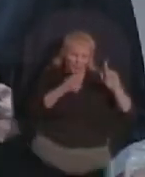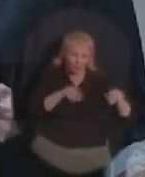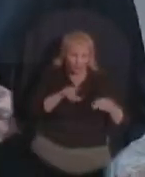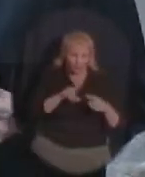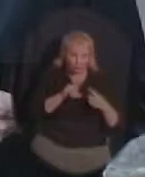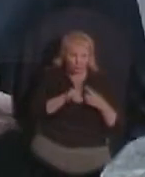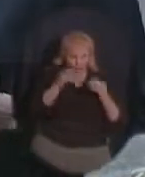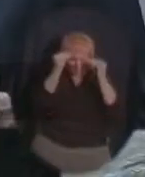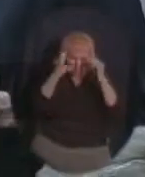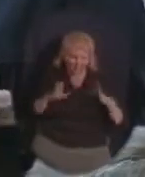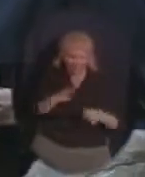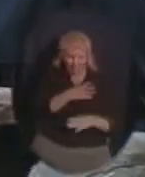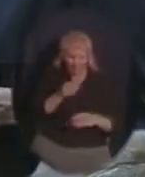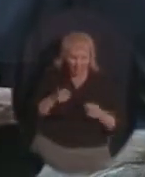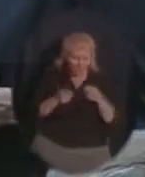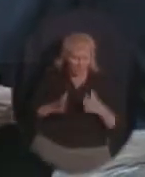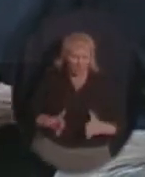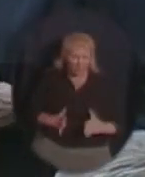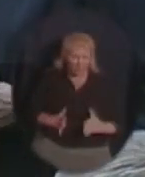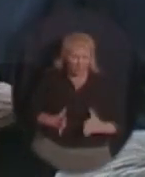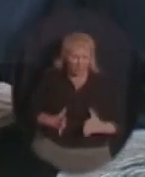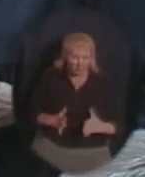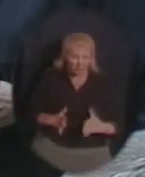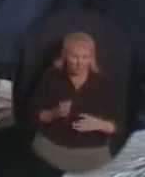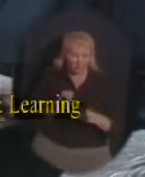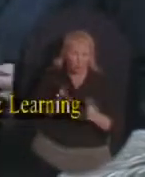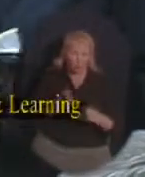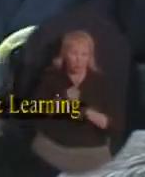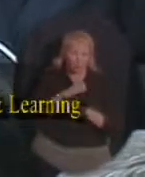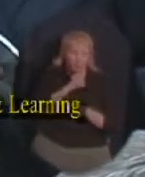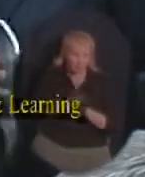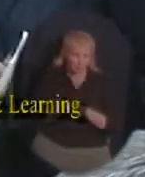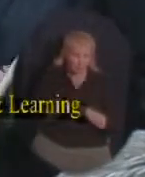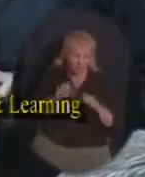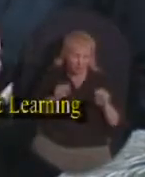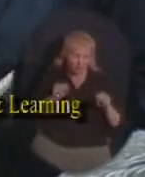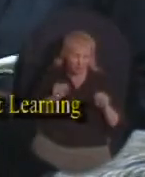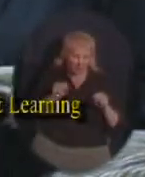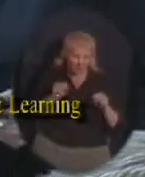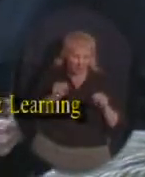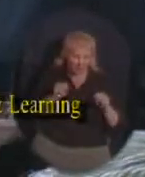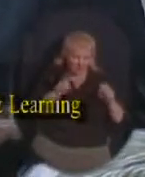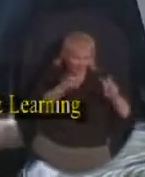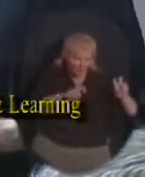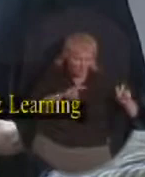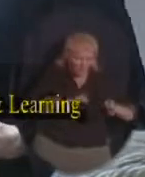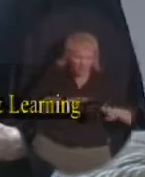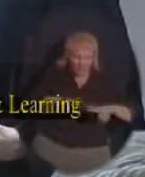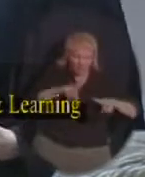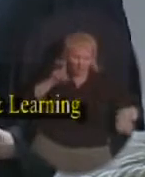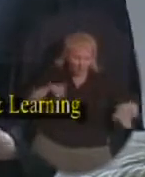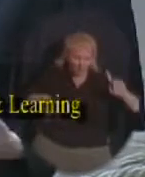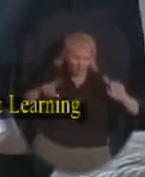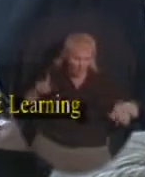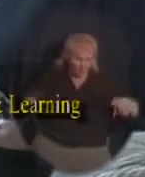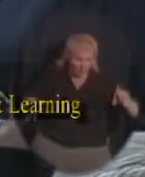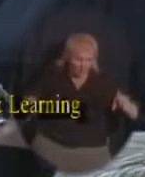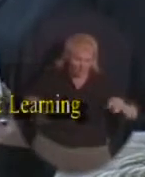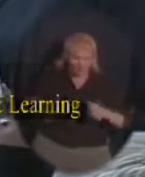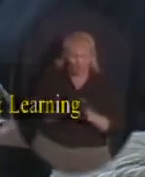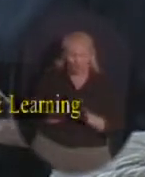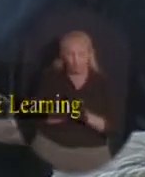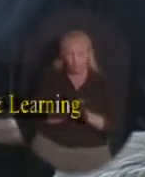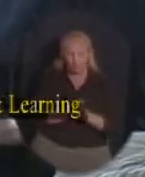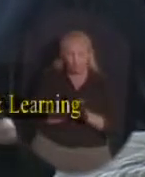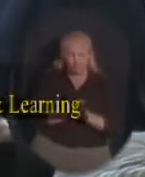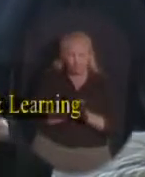support for it, is that we wanted to make sure we could look at a variety of variables, not unlike what Mr. Round had talked about earlier today, and Dr. Ellis